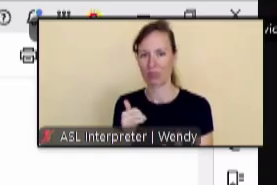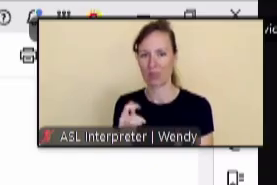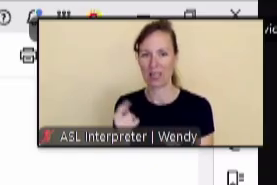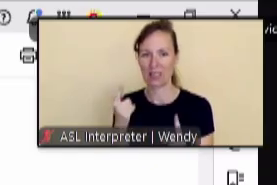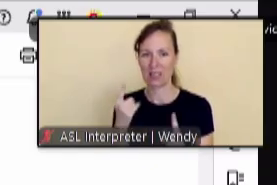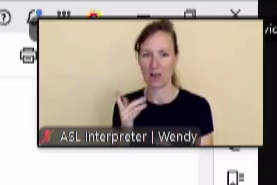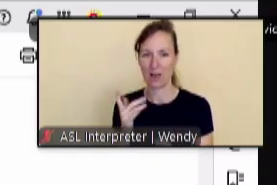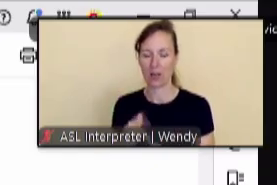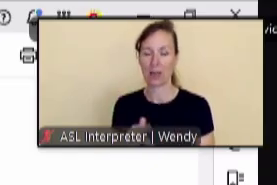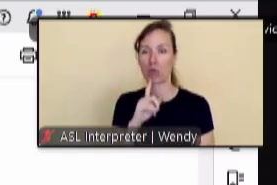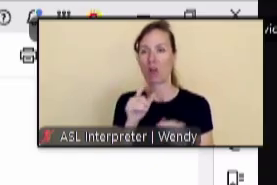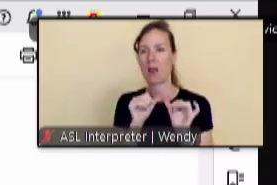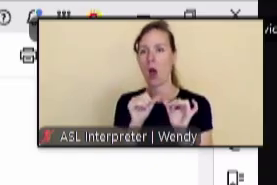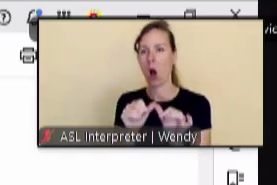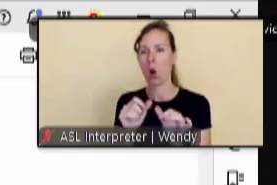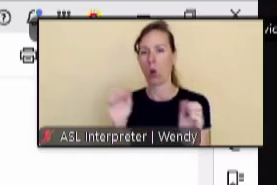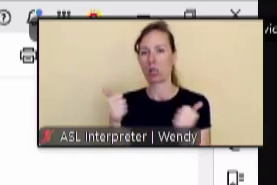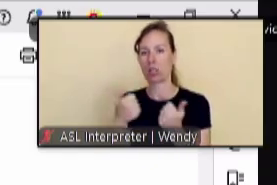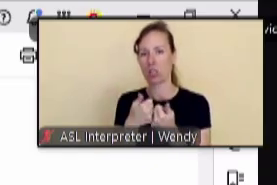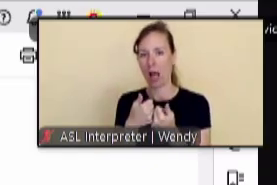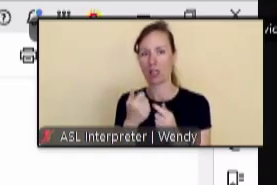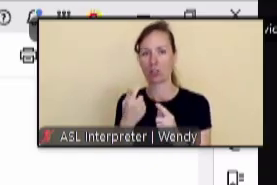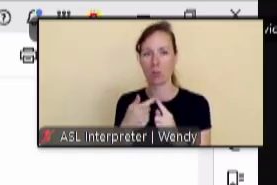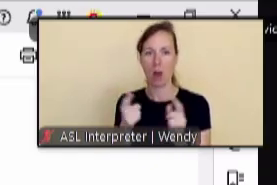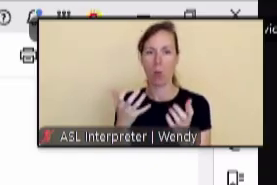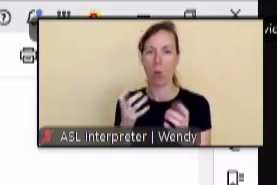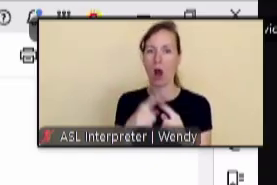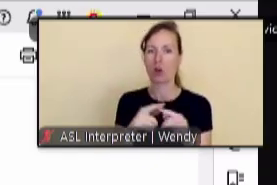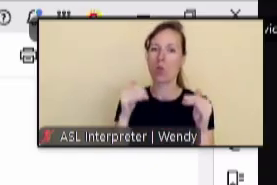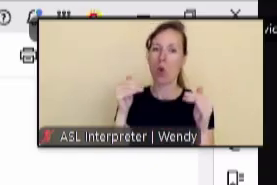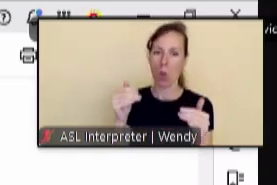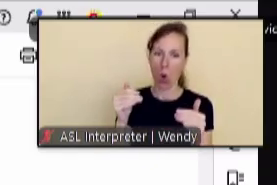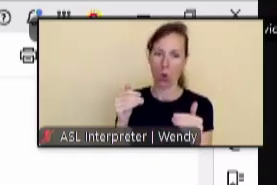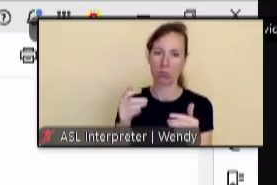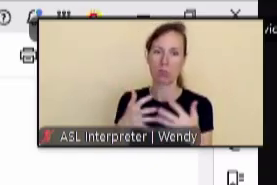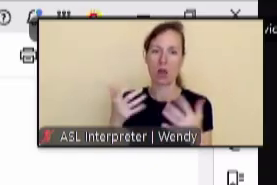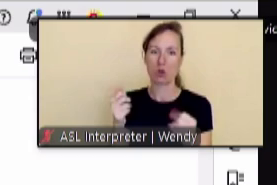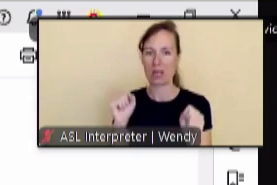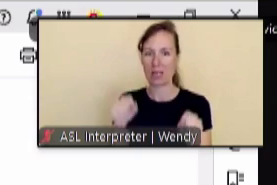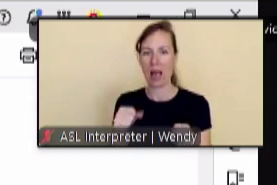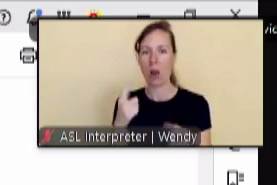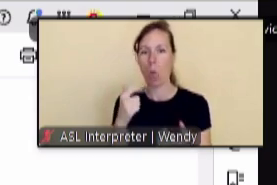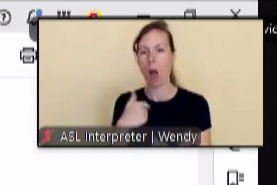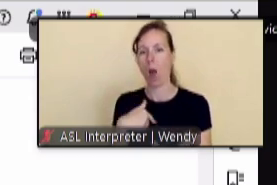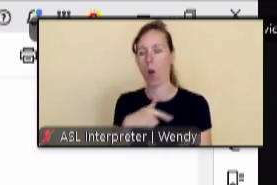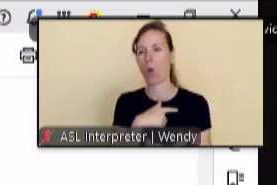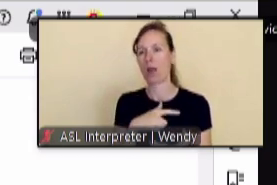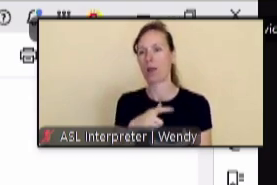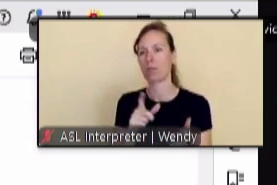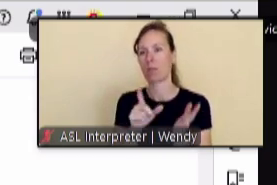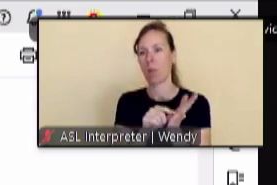diverting as much as we can. That's why we publish it from the landfill.